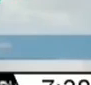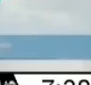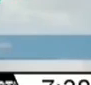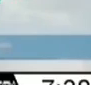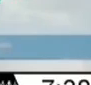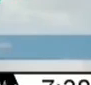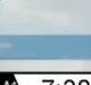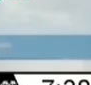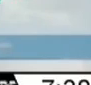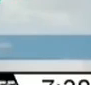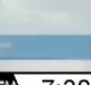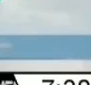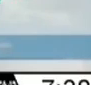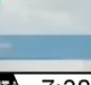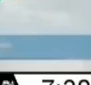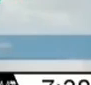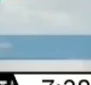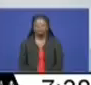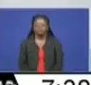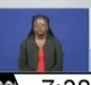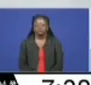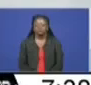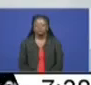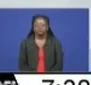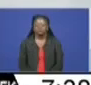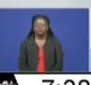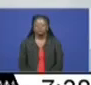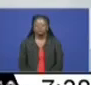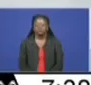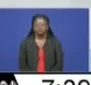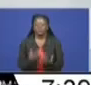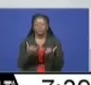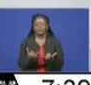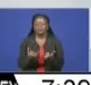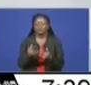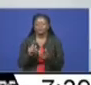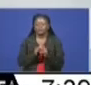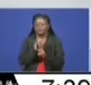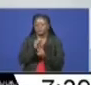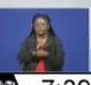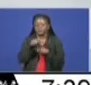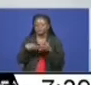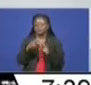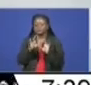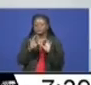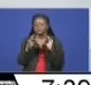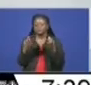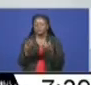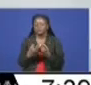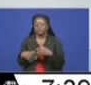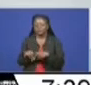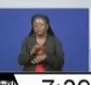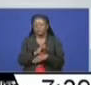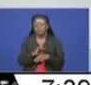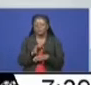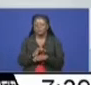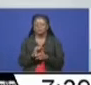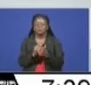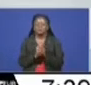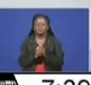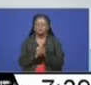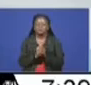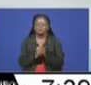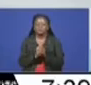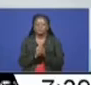Saturday, but things should dry quite nicely in the afternoon. But right now, we're going to take a look at temperatures around the Family Islands, and they are brought to you by